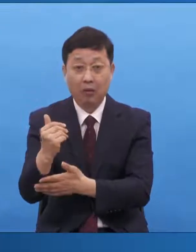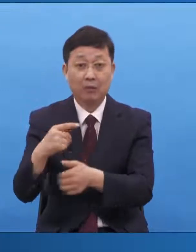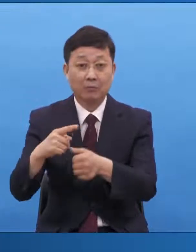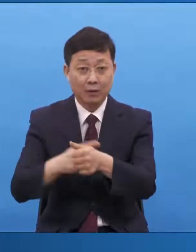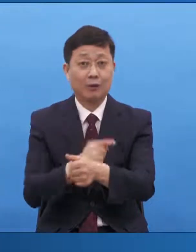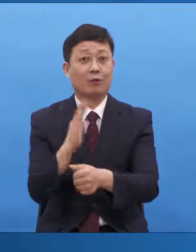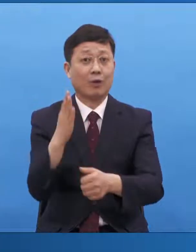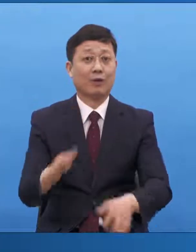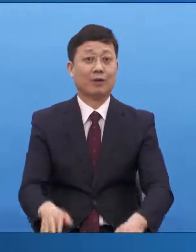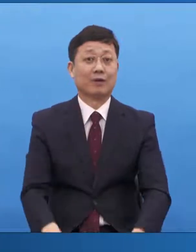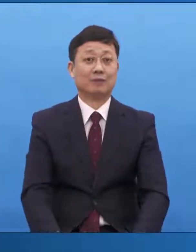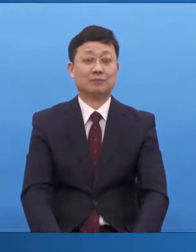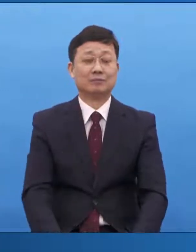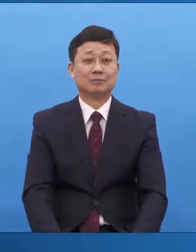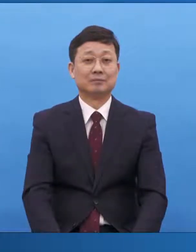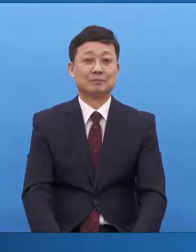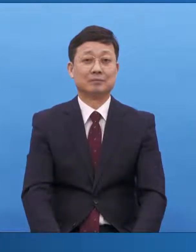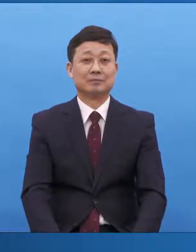is made.